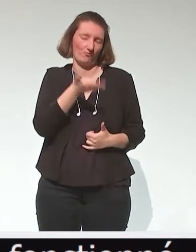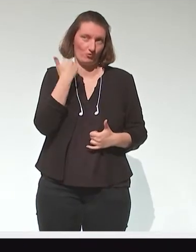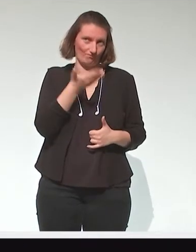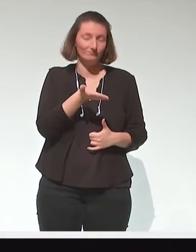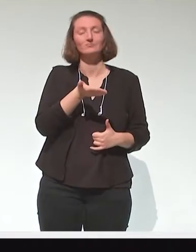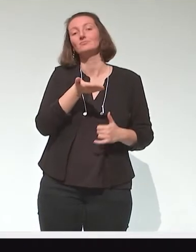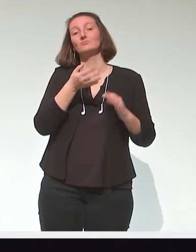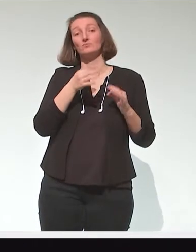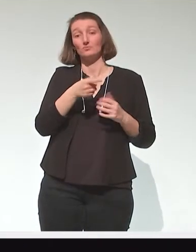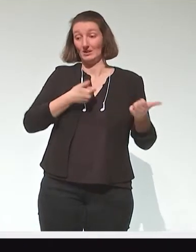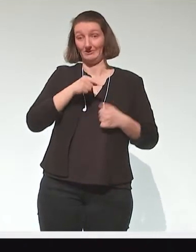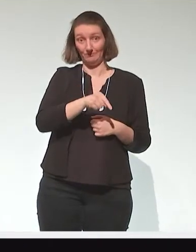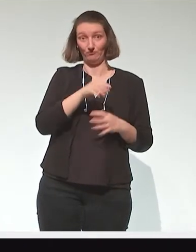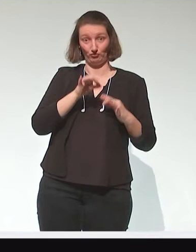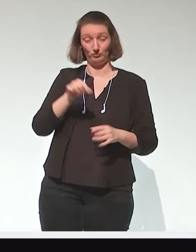telephone